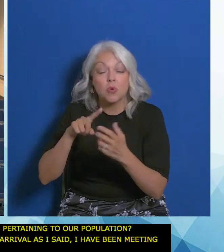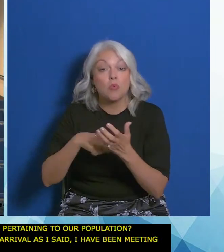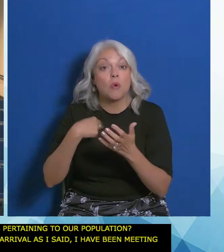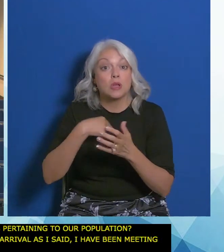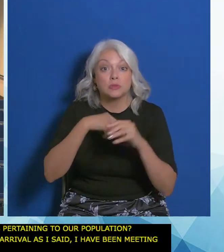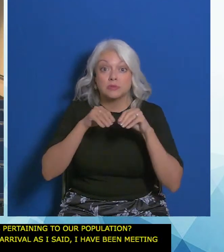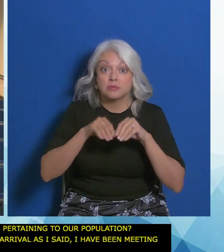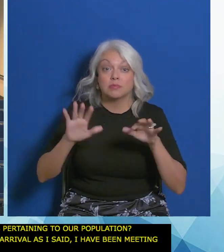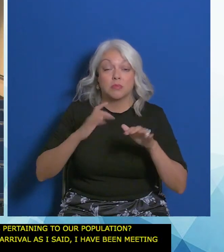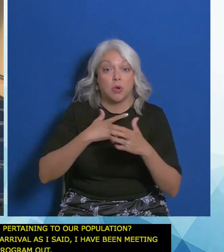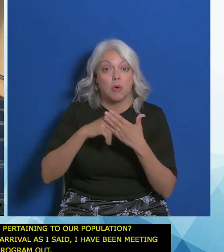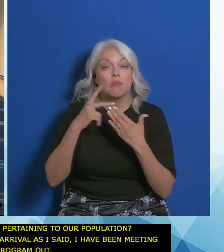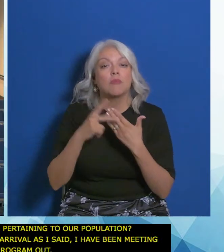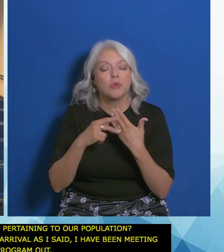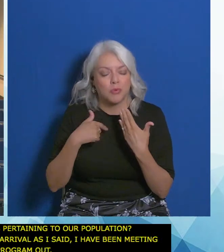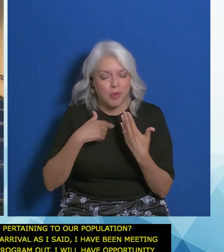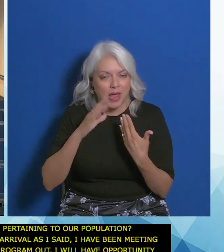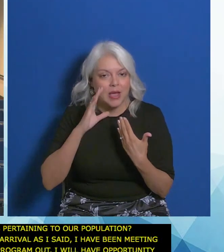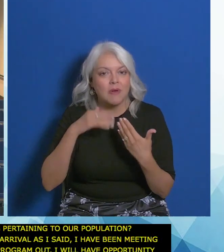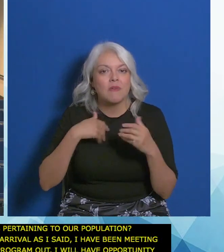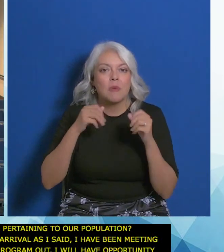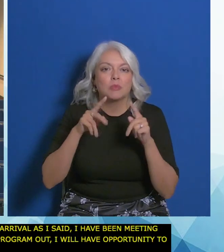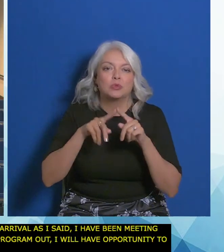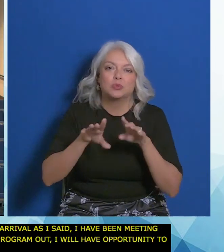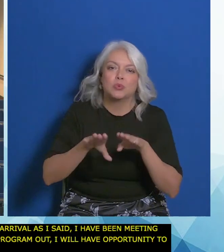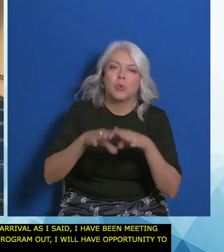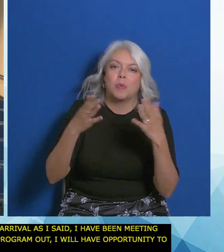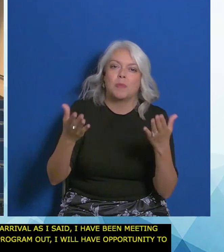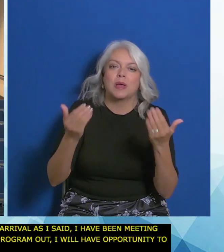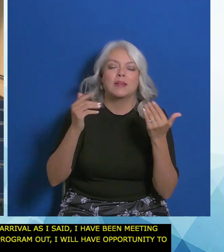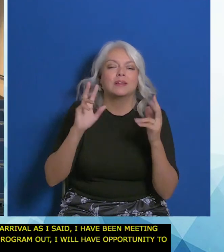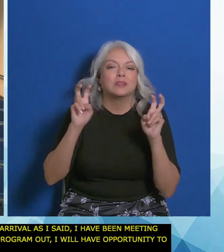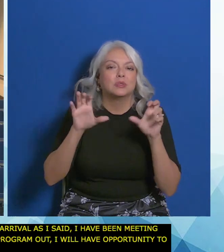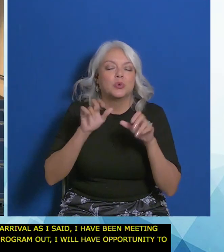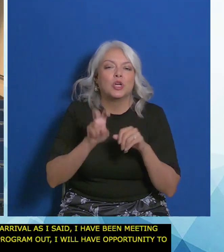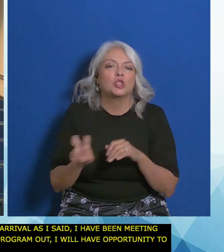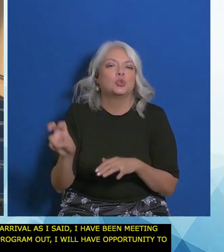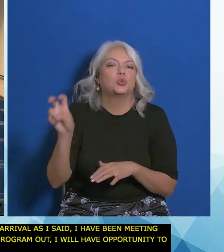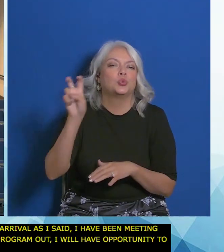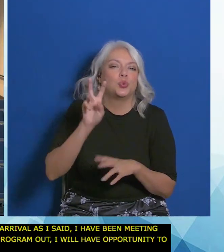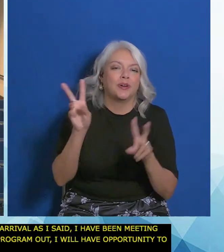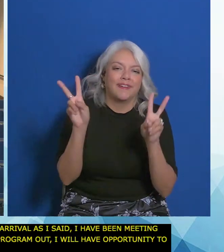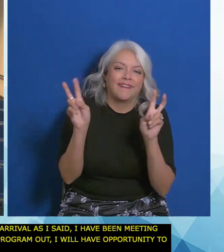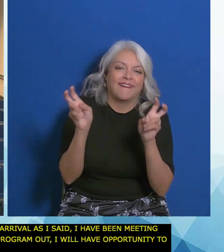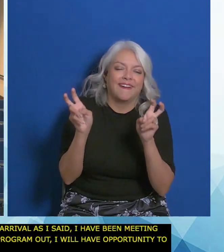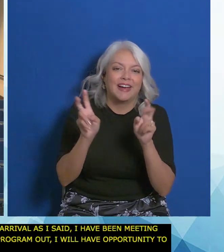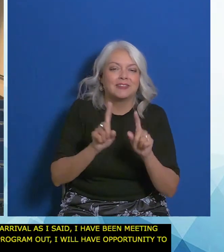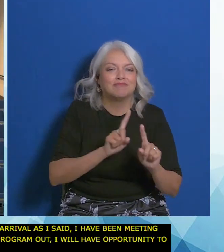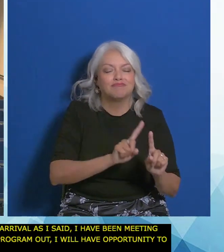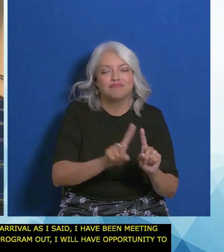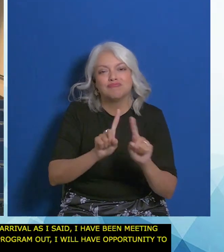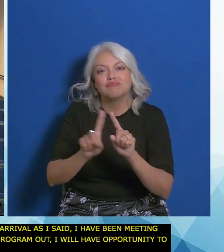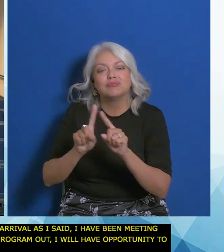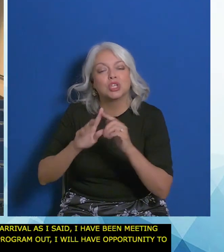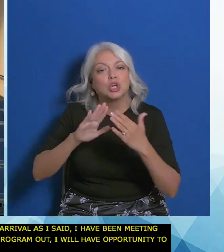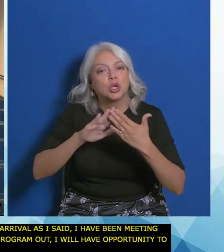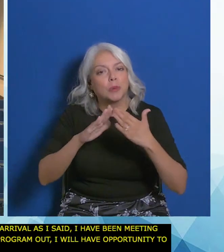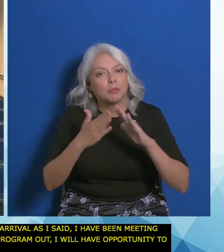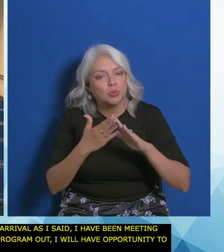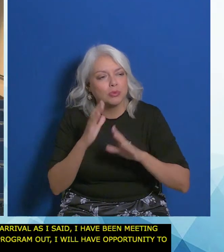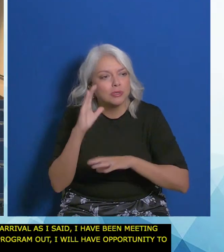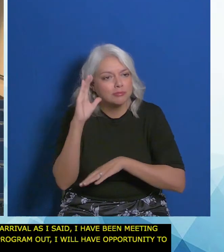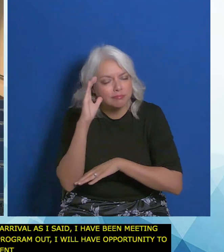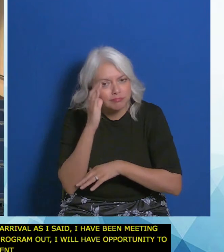have opportunities to engage the public. I'll kind of do a tour, if you will, of different community